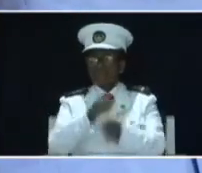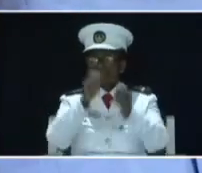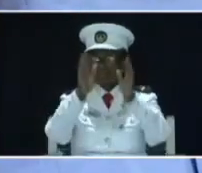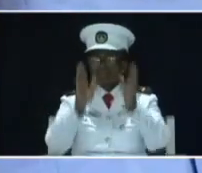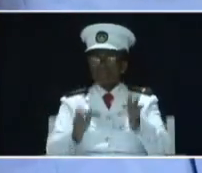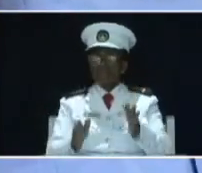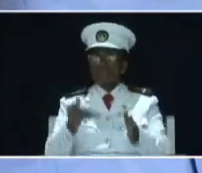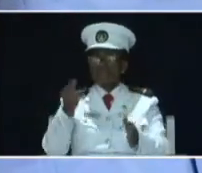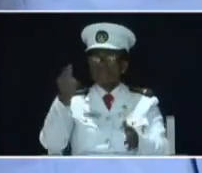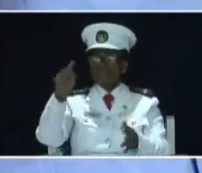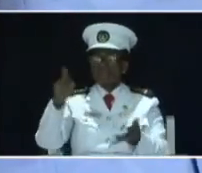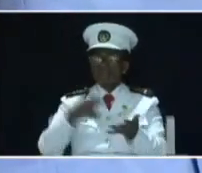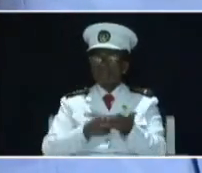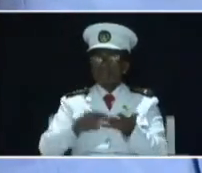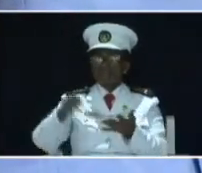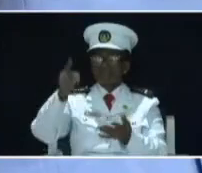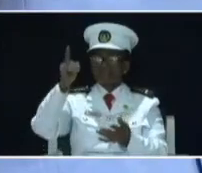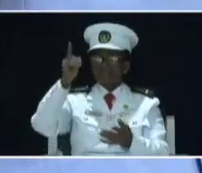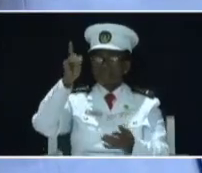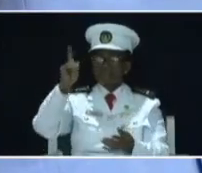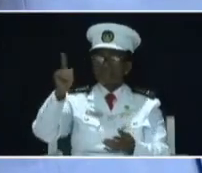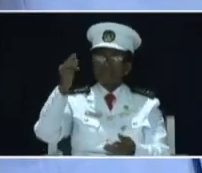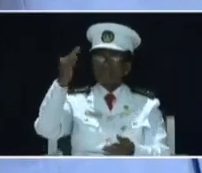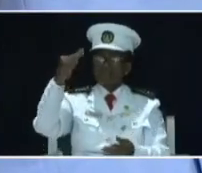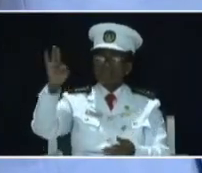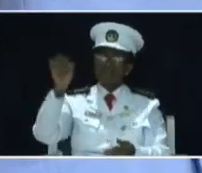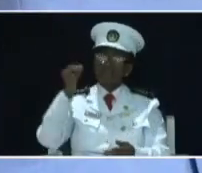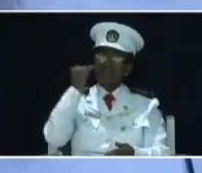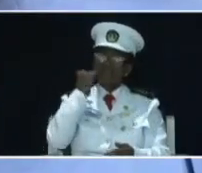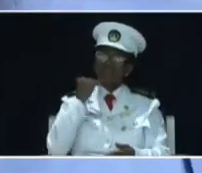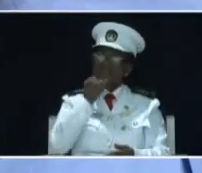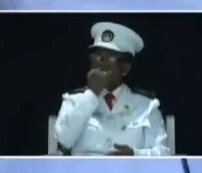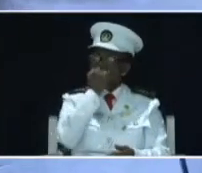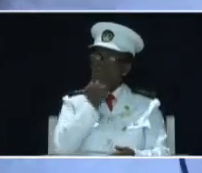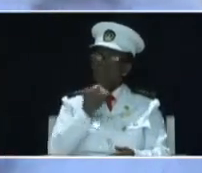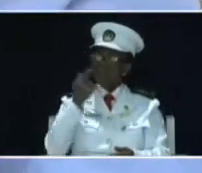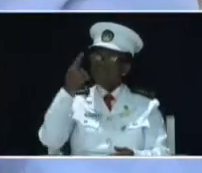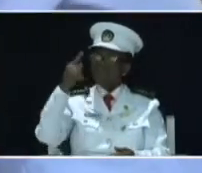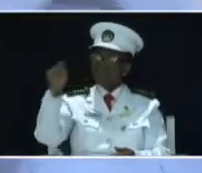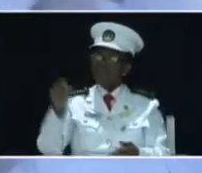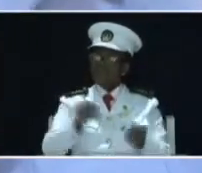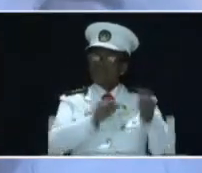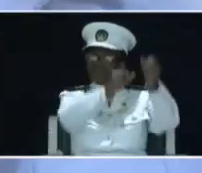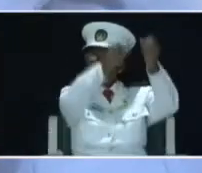the Holy One of Israel, the Almighty God,